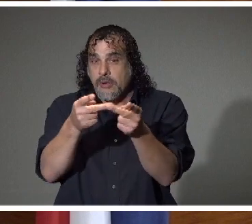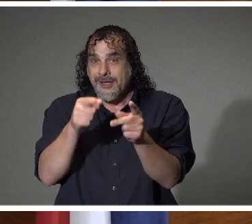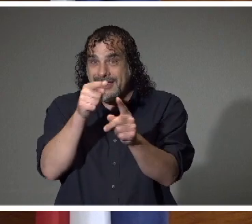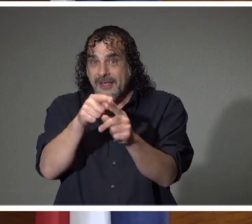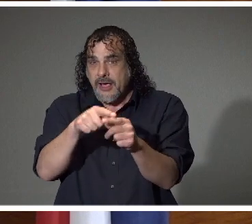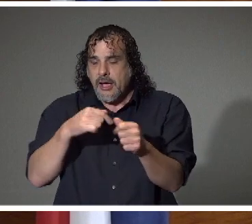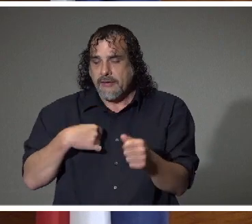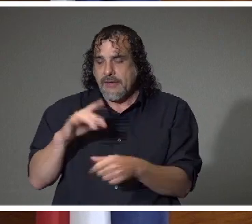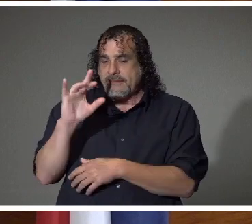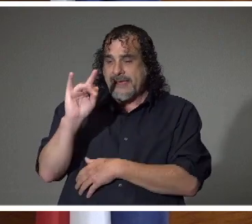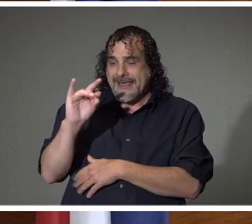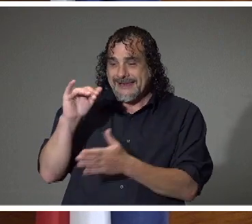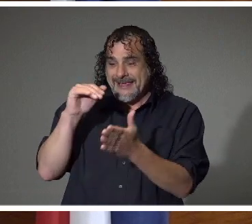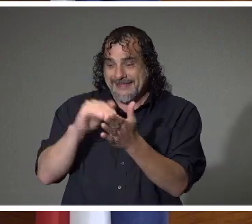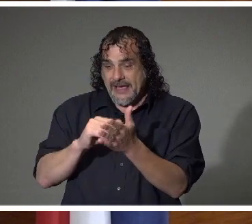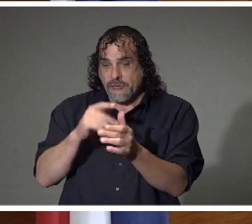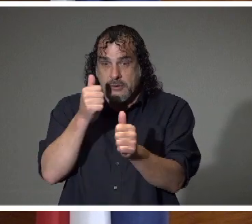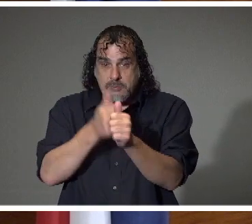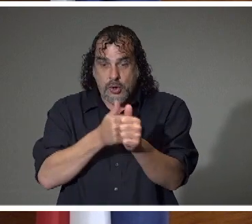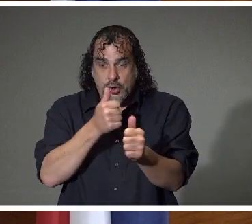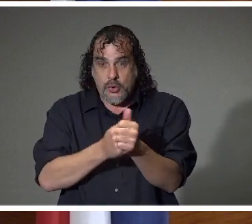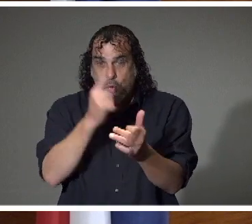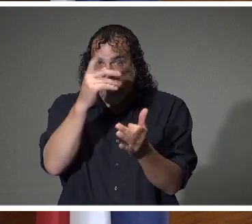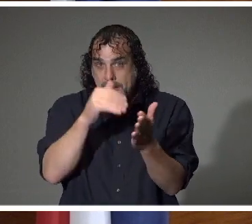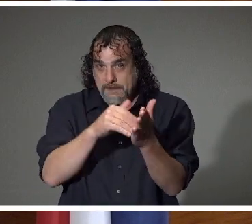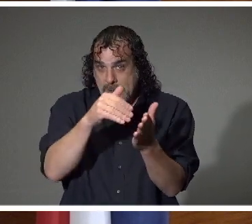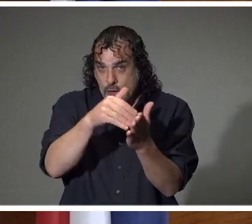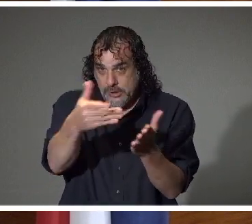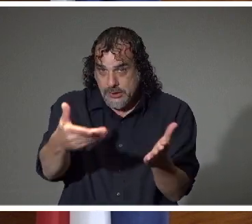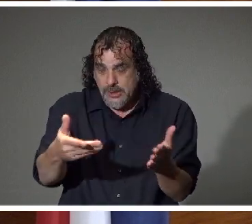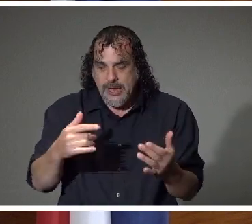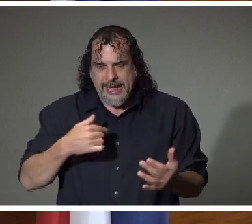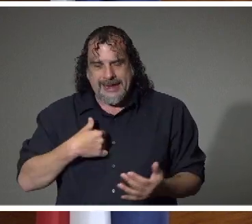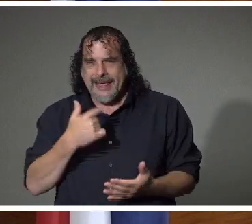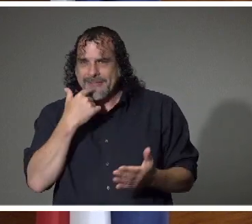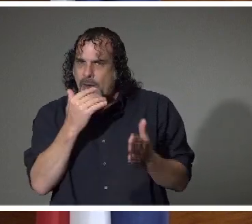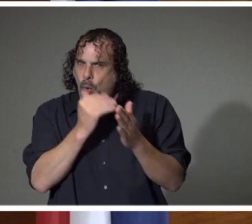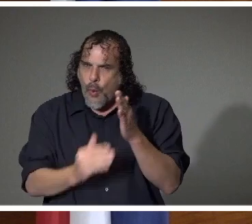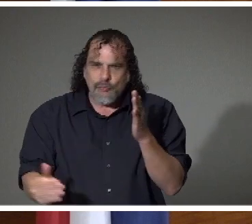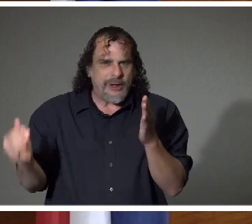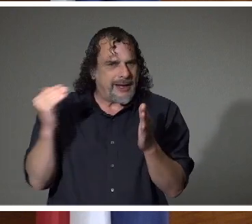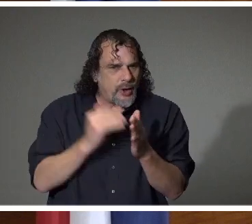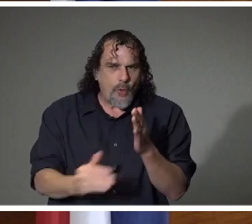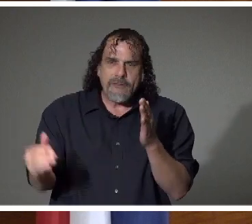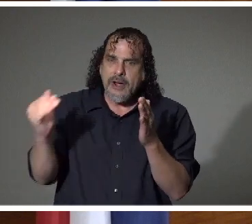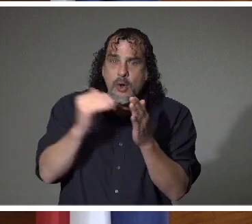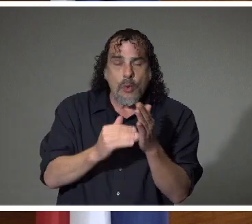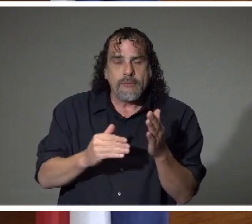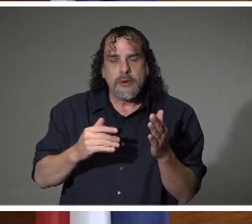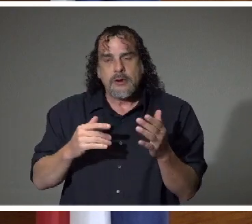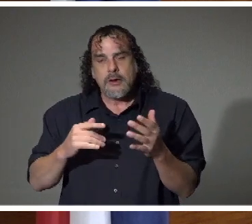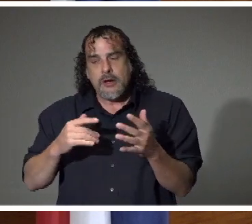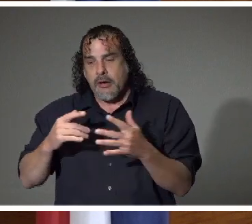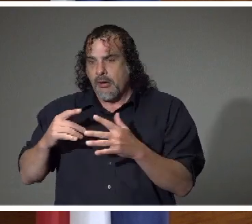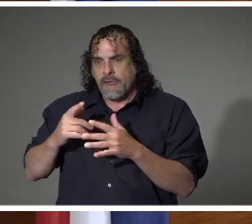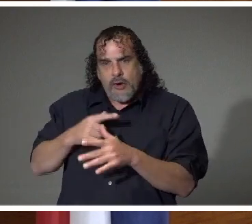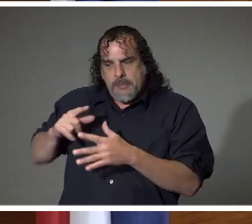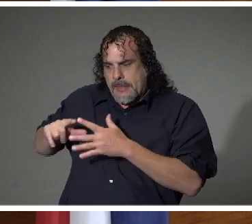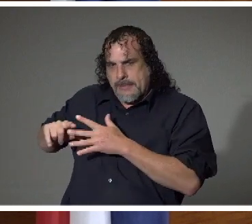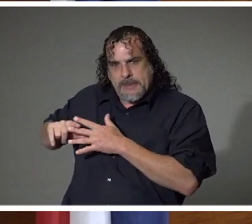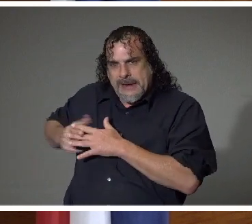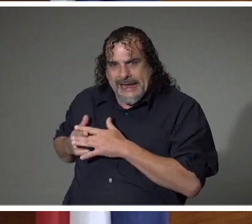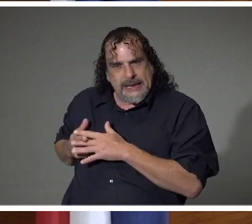million population. And in large part, as I have said time after time again from this very